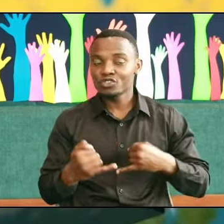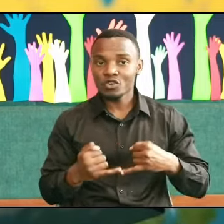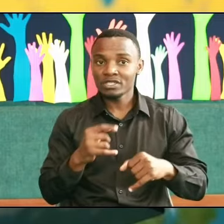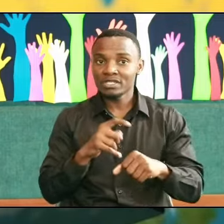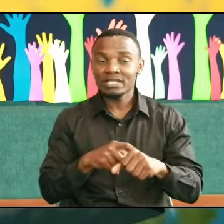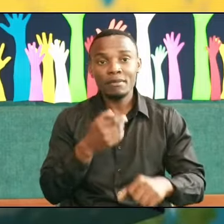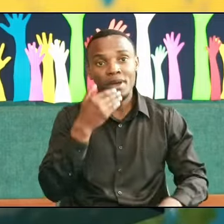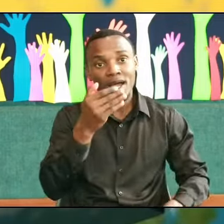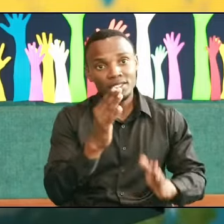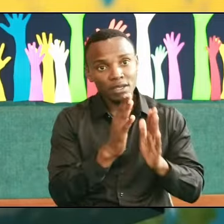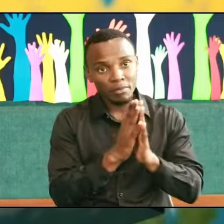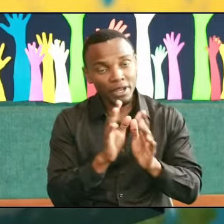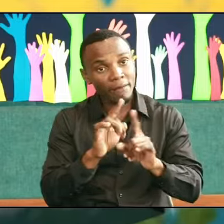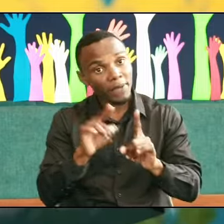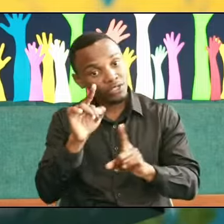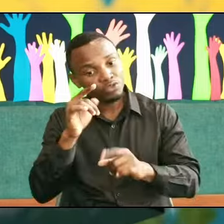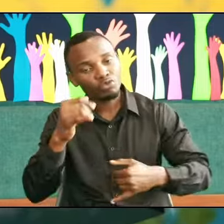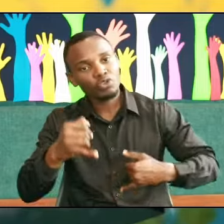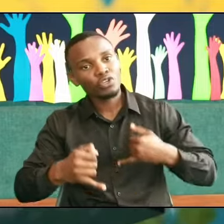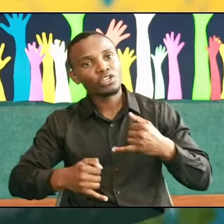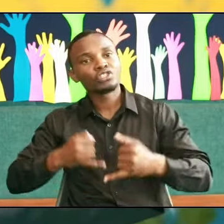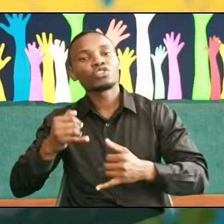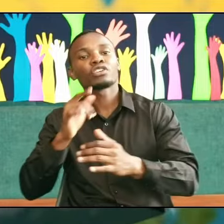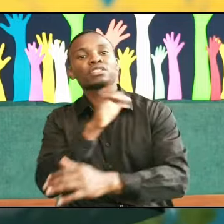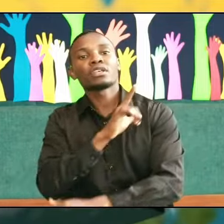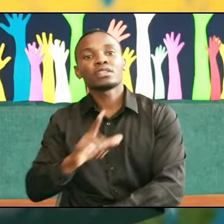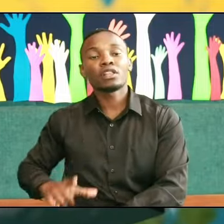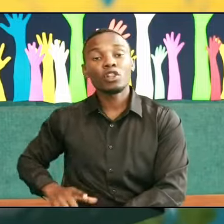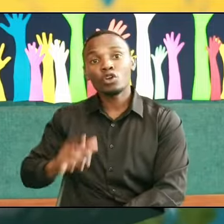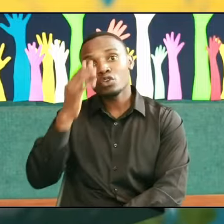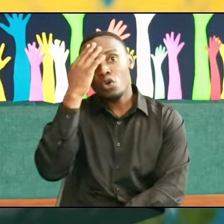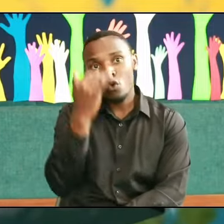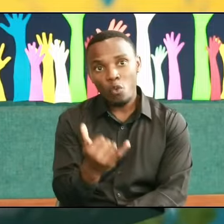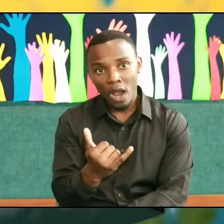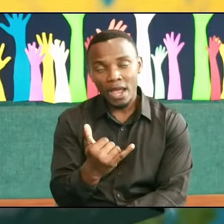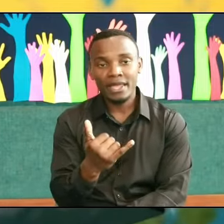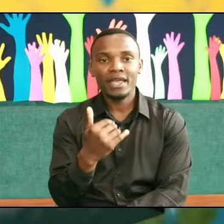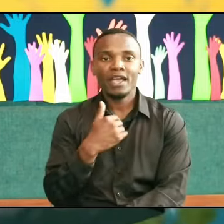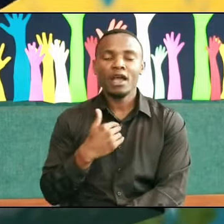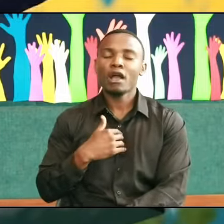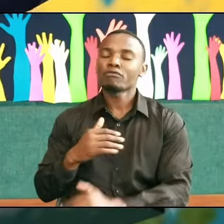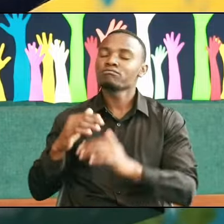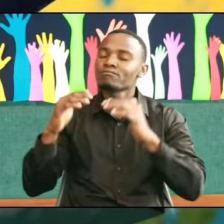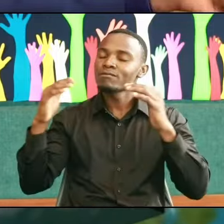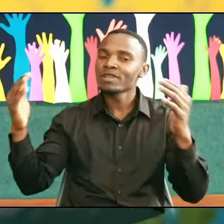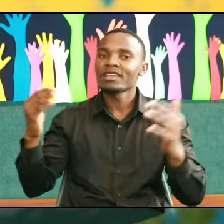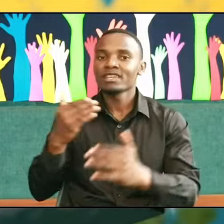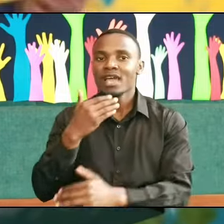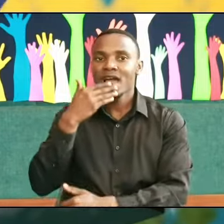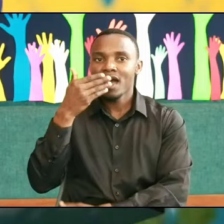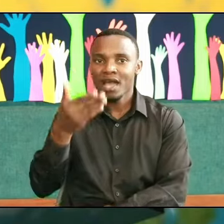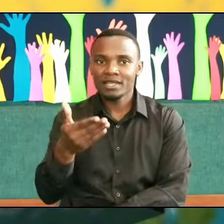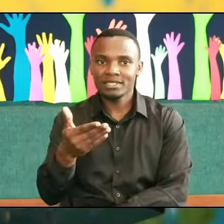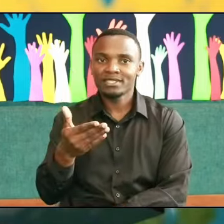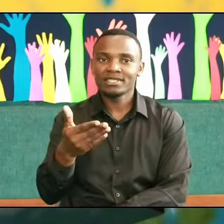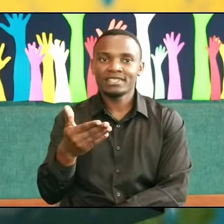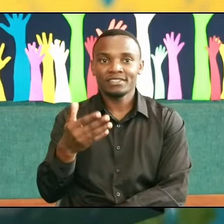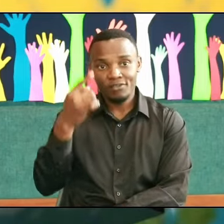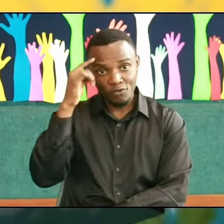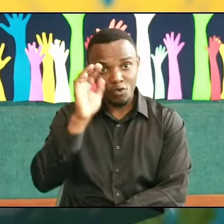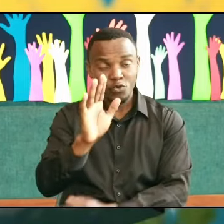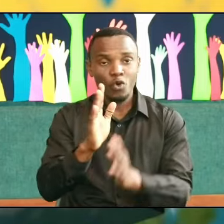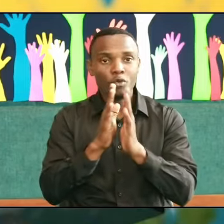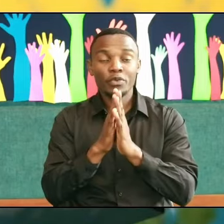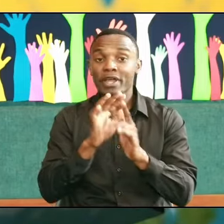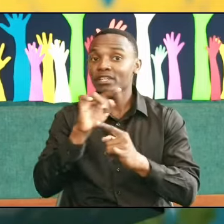prayer. You rejoice in the Lord, because there are greater, what, answers that are coming to your prayer even in the